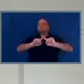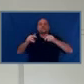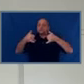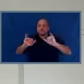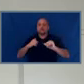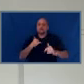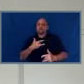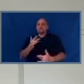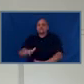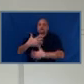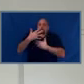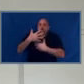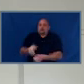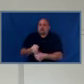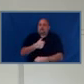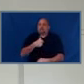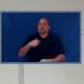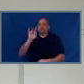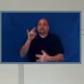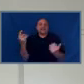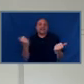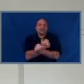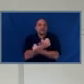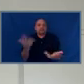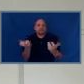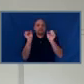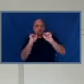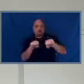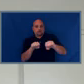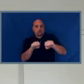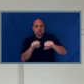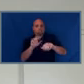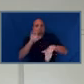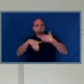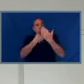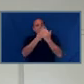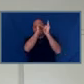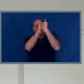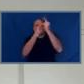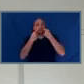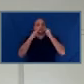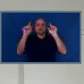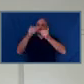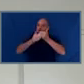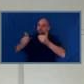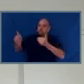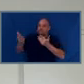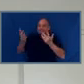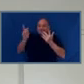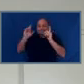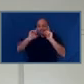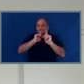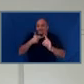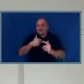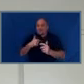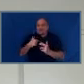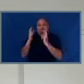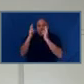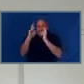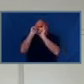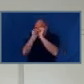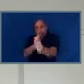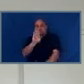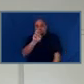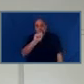done everything in our control to achieve mission success, and the rest was up to Bennu. And it turns out